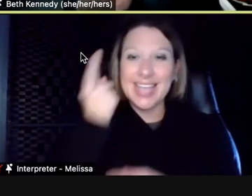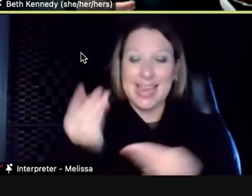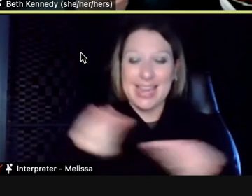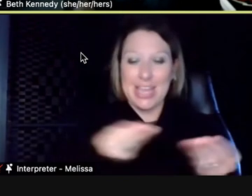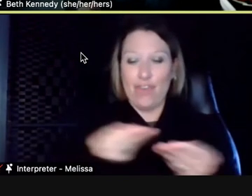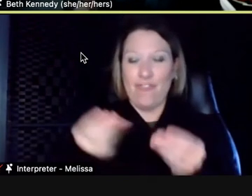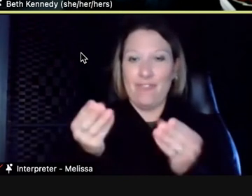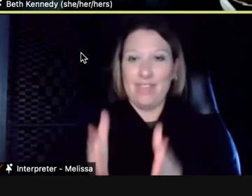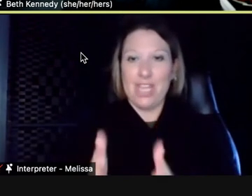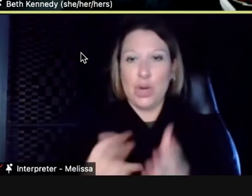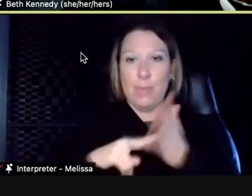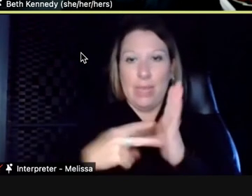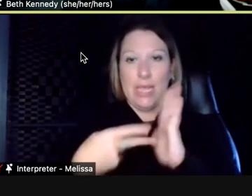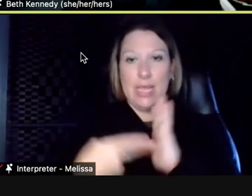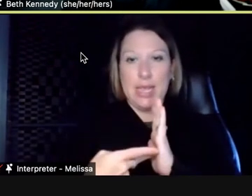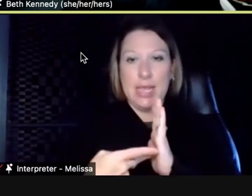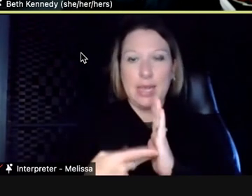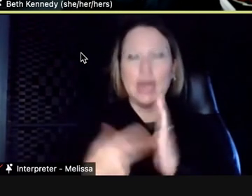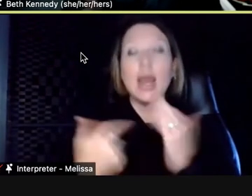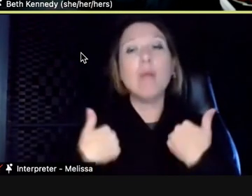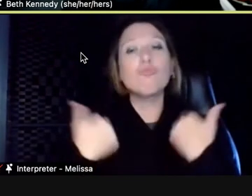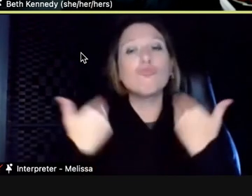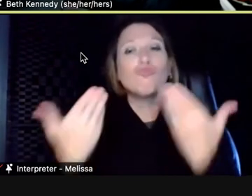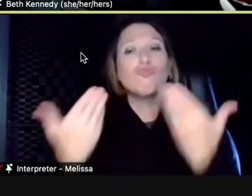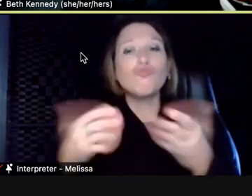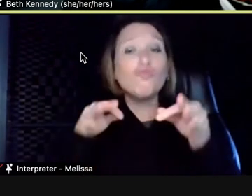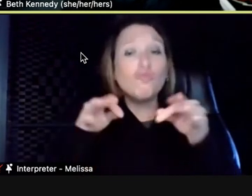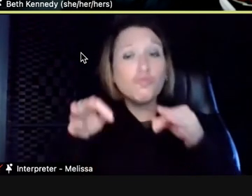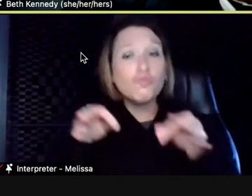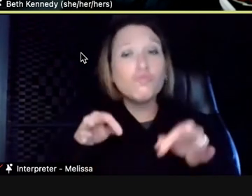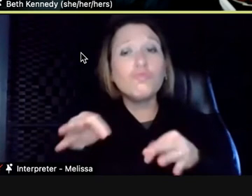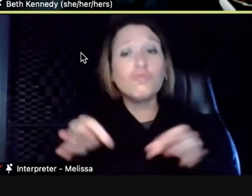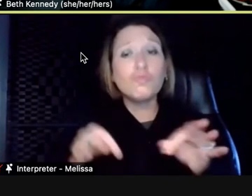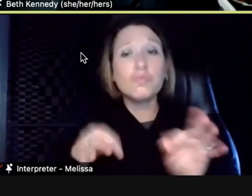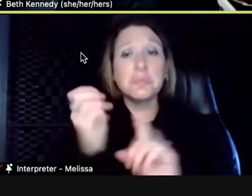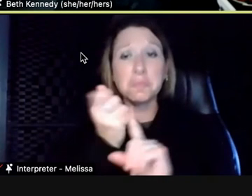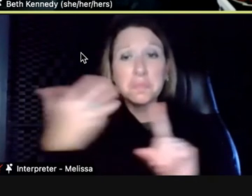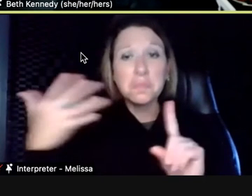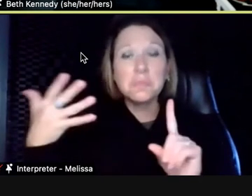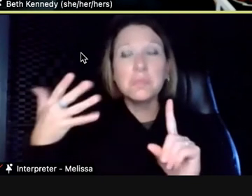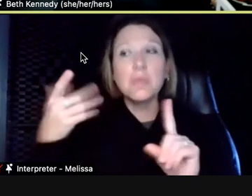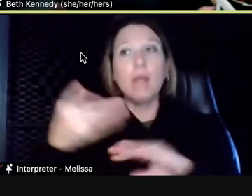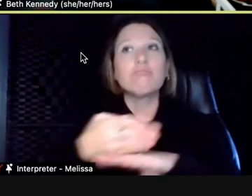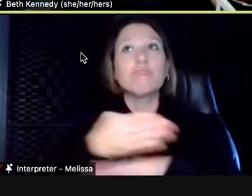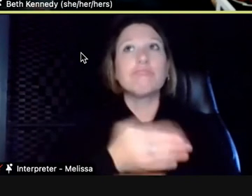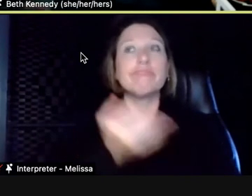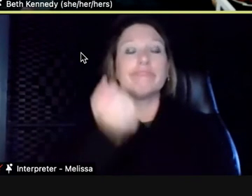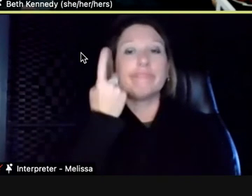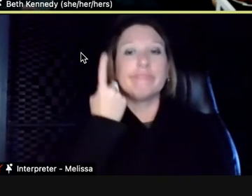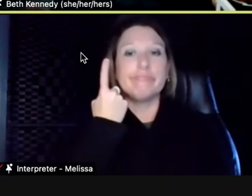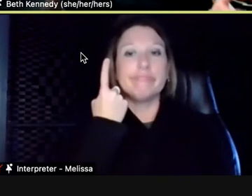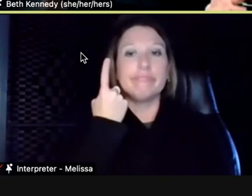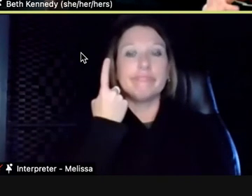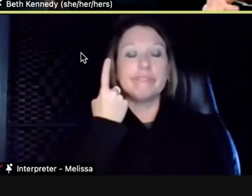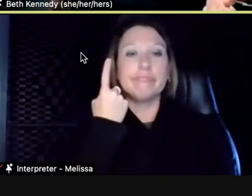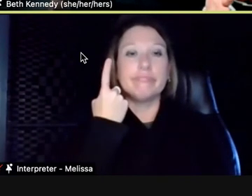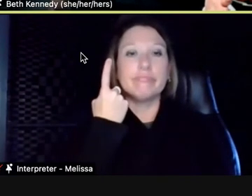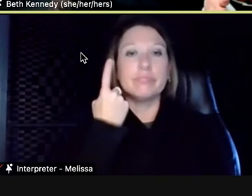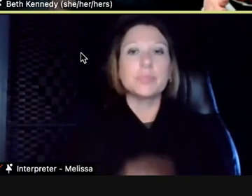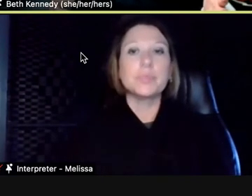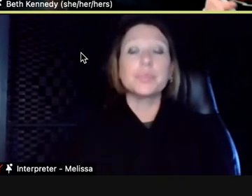need to spend a little more time explaining it so that they can better understand. What I didn't